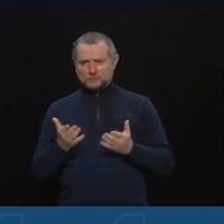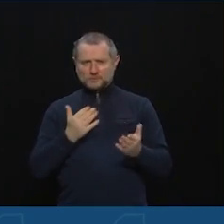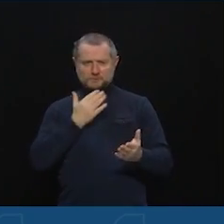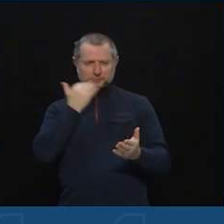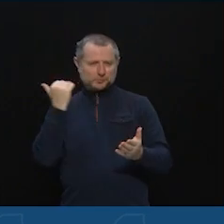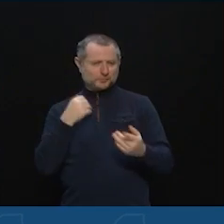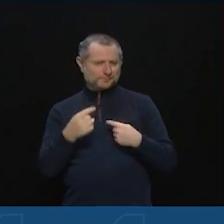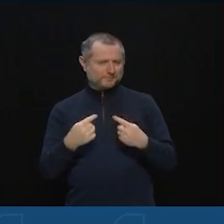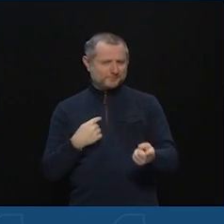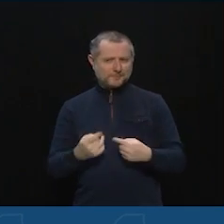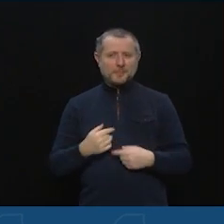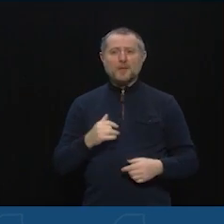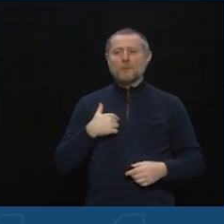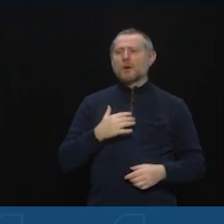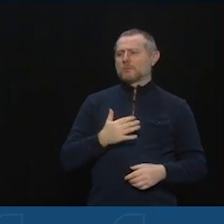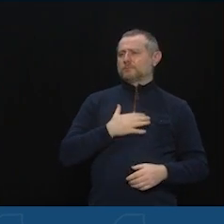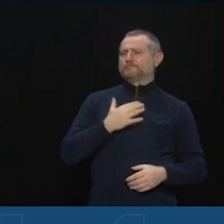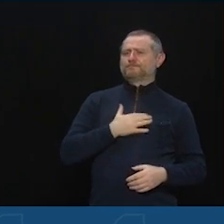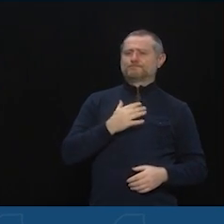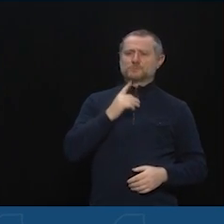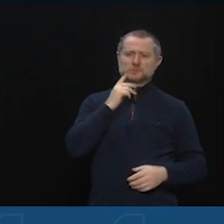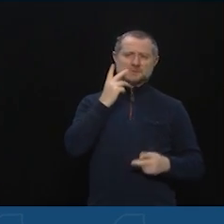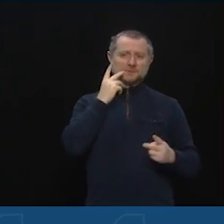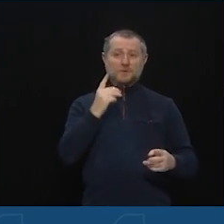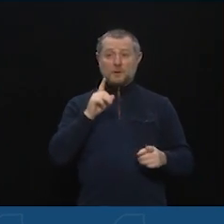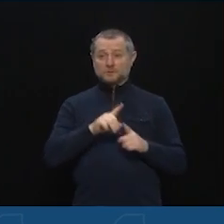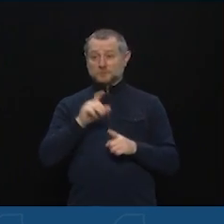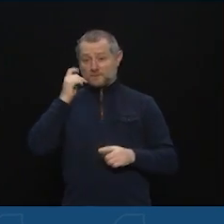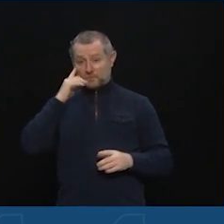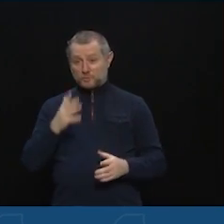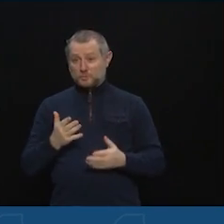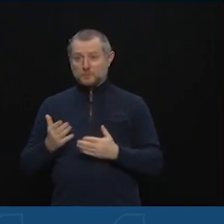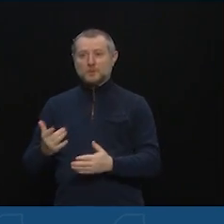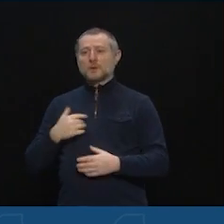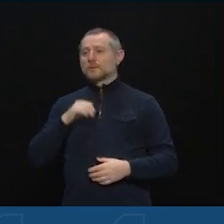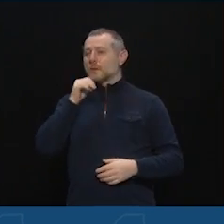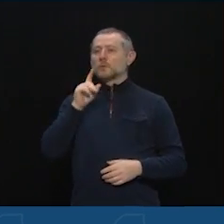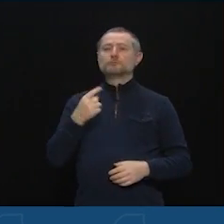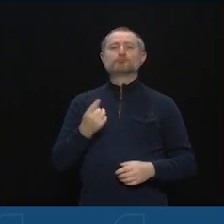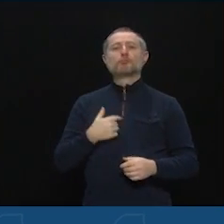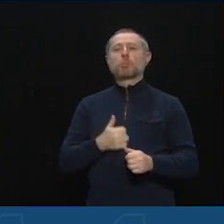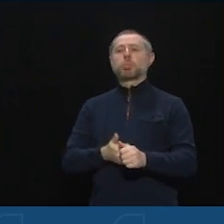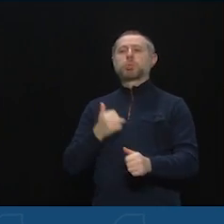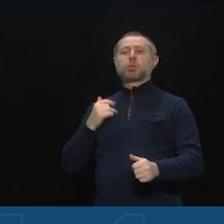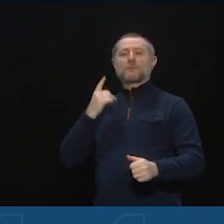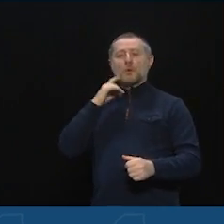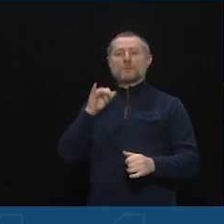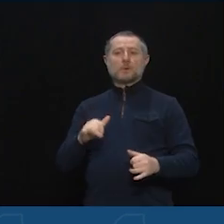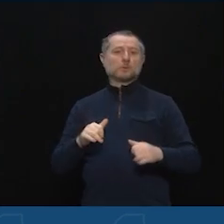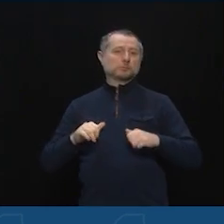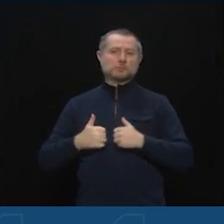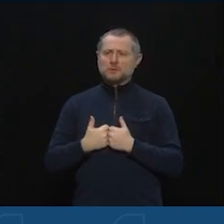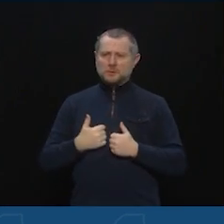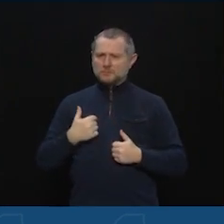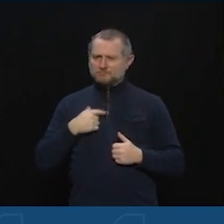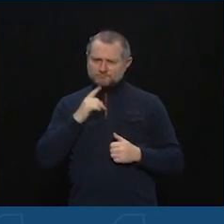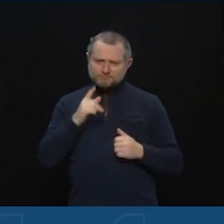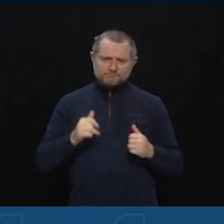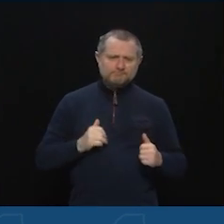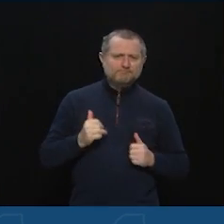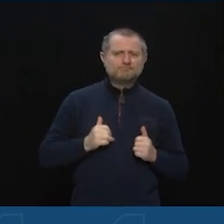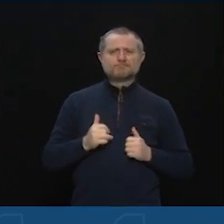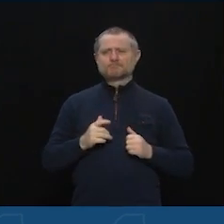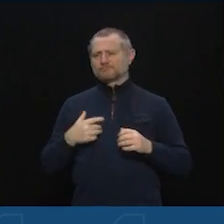I'm very happy to see a governor who doesn't shy away from these fights and actually steps up in a way that